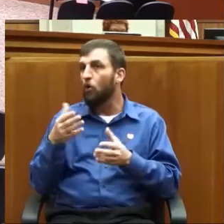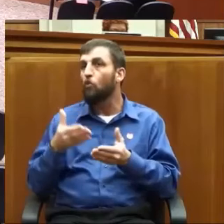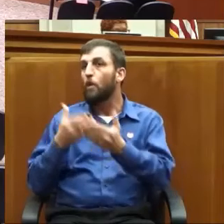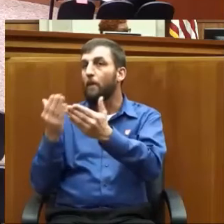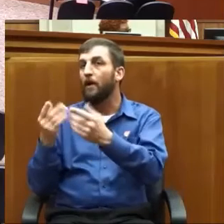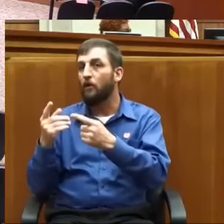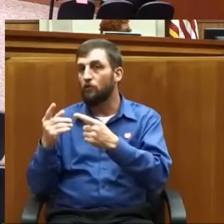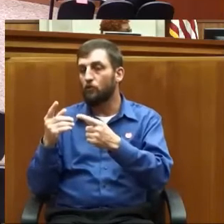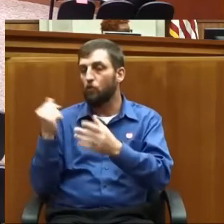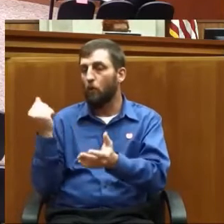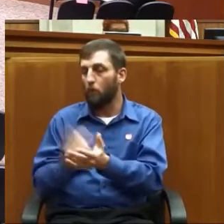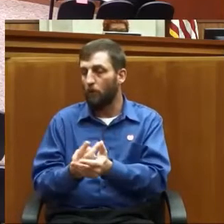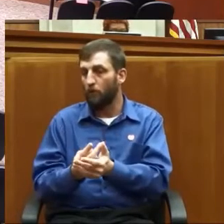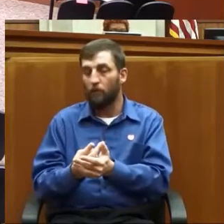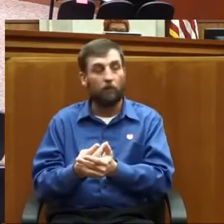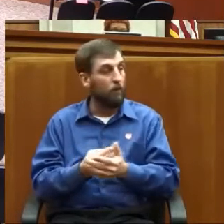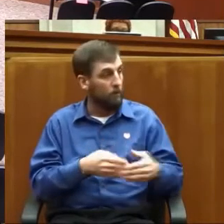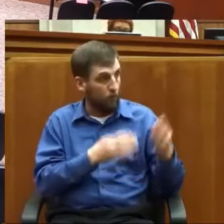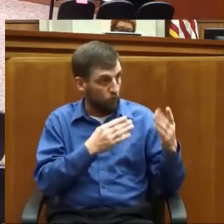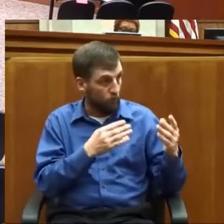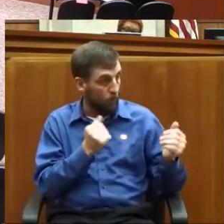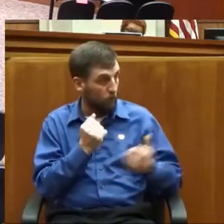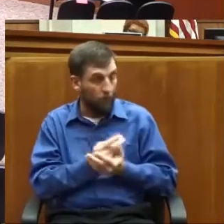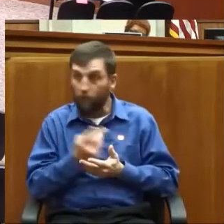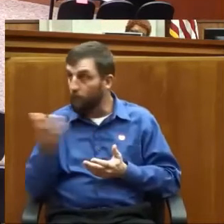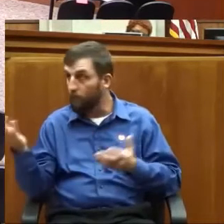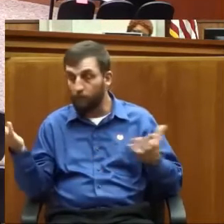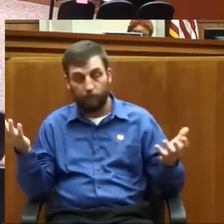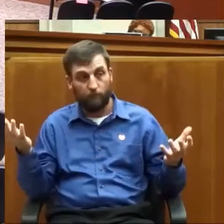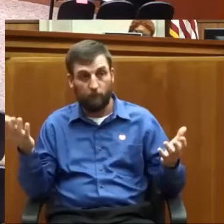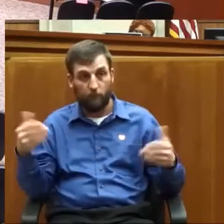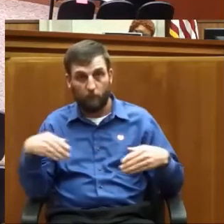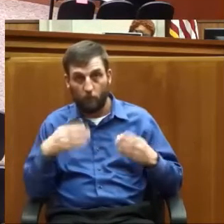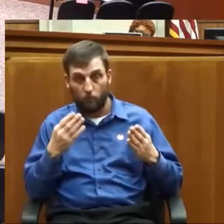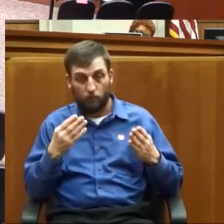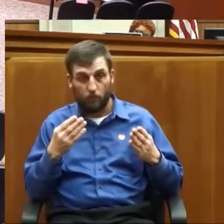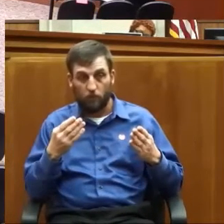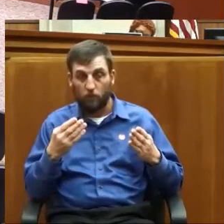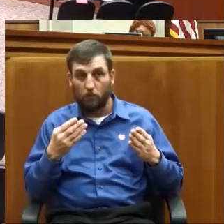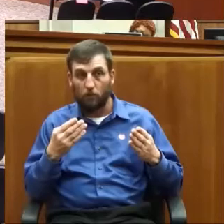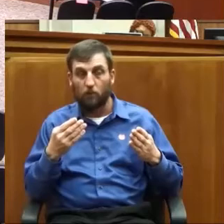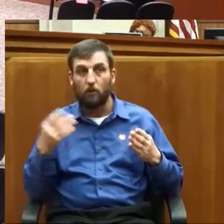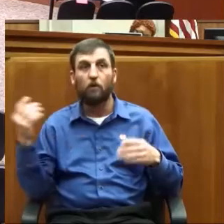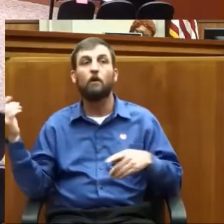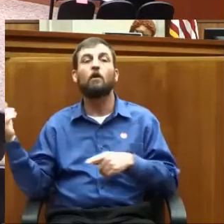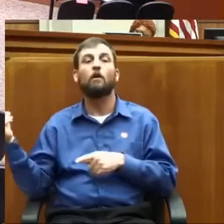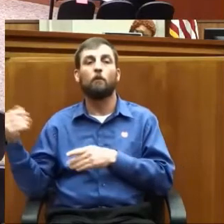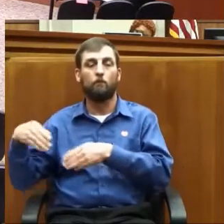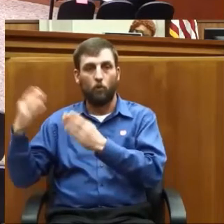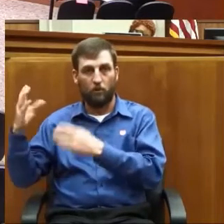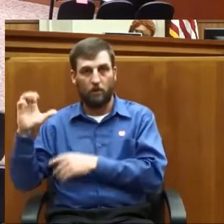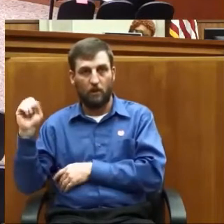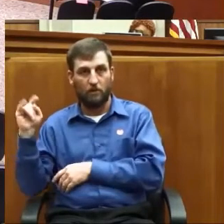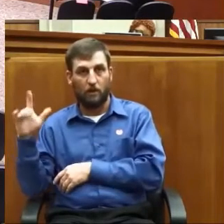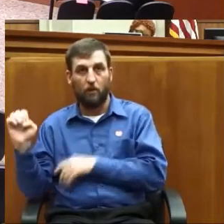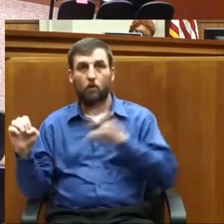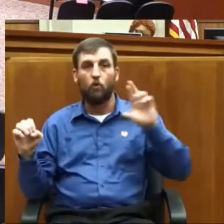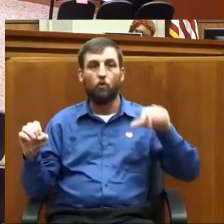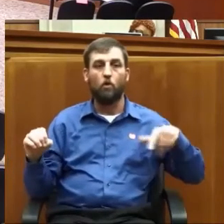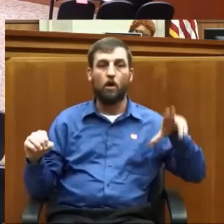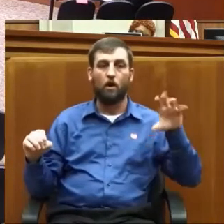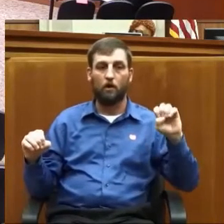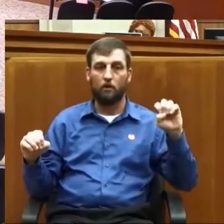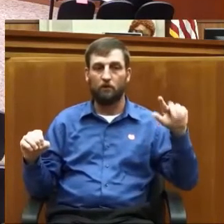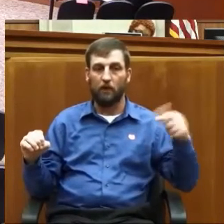approve. Need a motion to approve, members? So moved. Motion by Mr. Castillo, second by Mr.